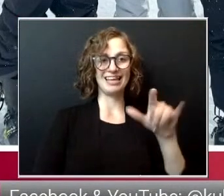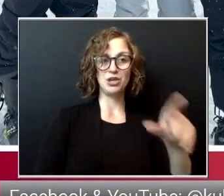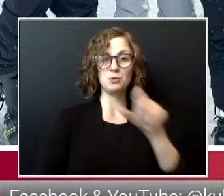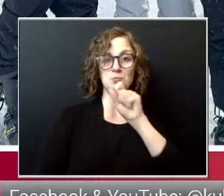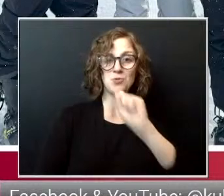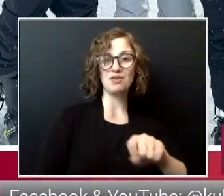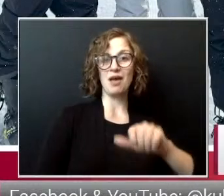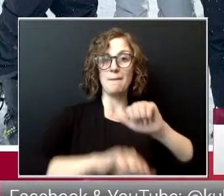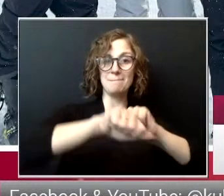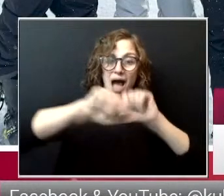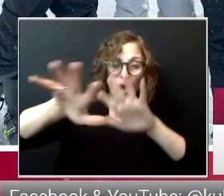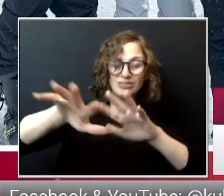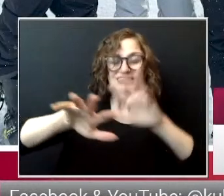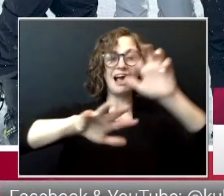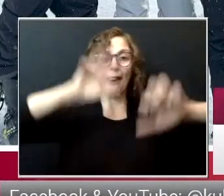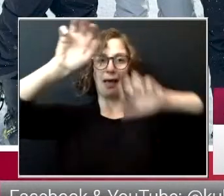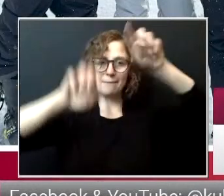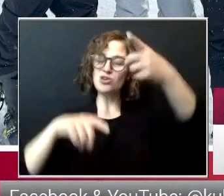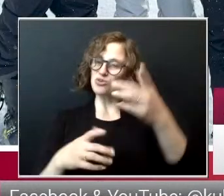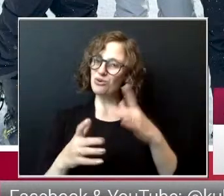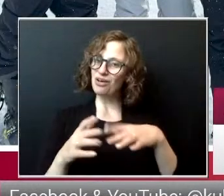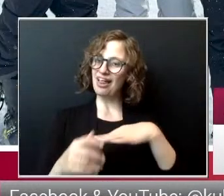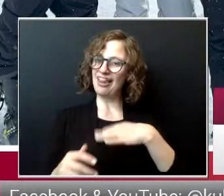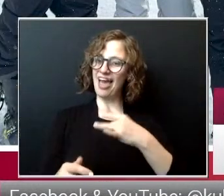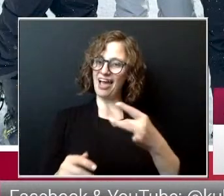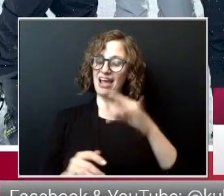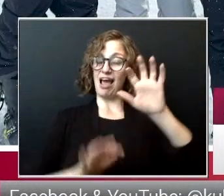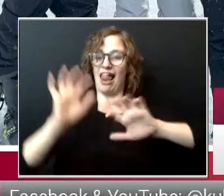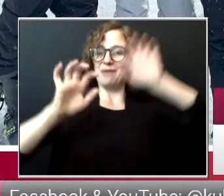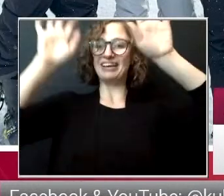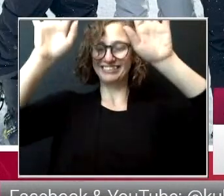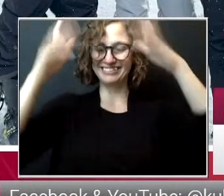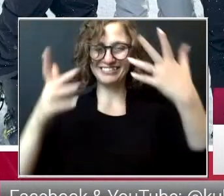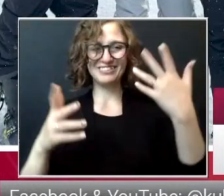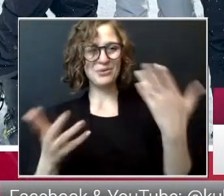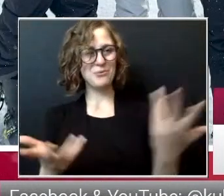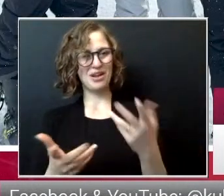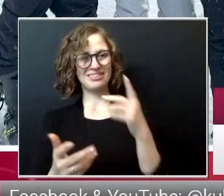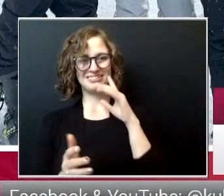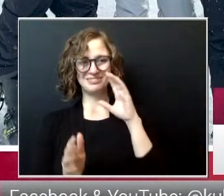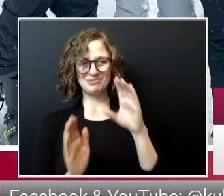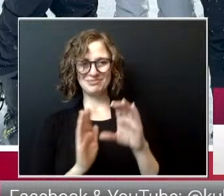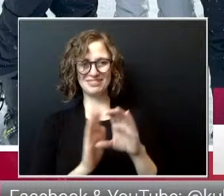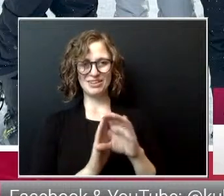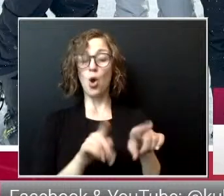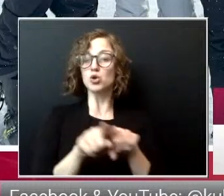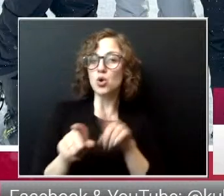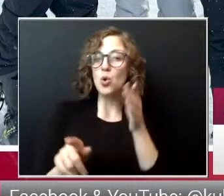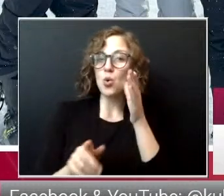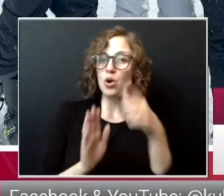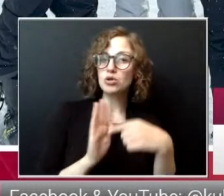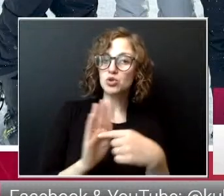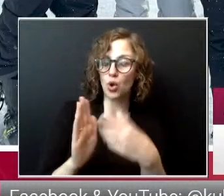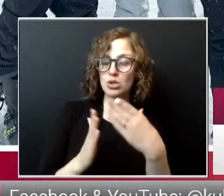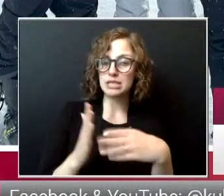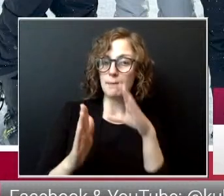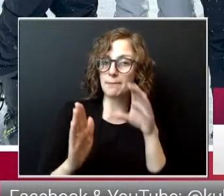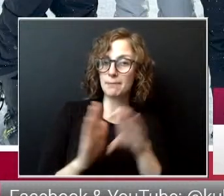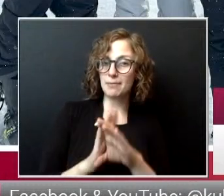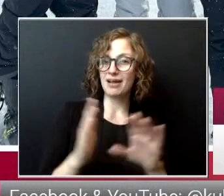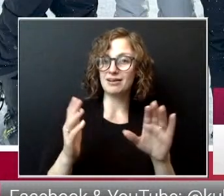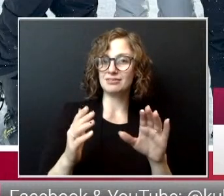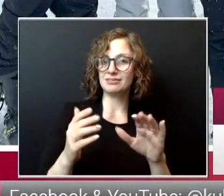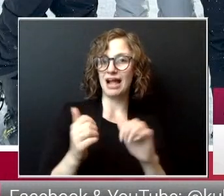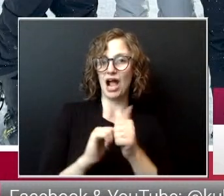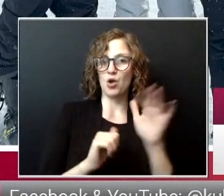like climbing tall things. Just explain these pictures to us. And also, we're going to get to some images that show how your work life and personal life